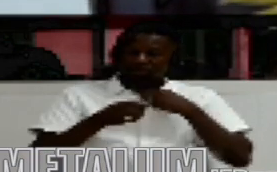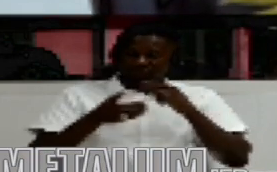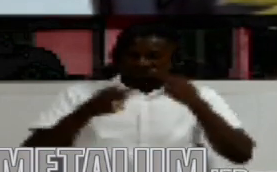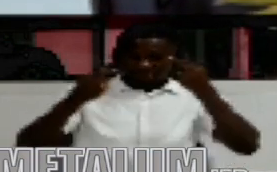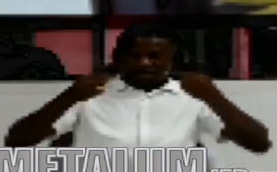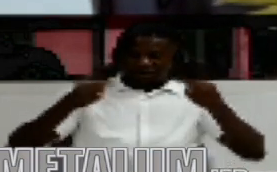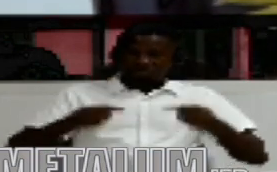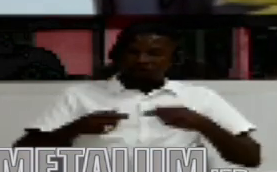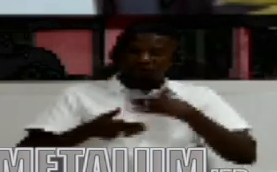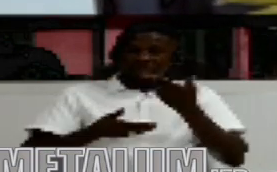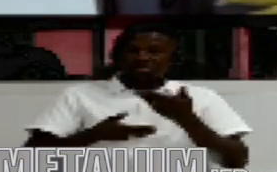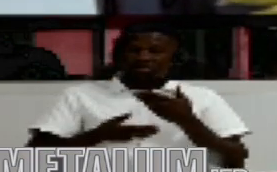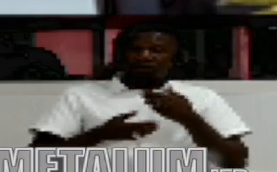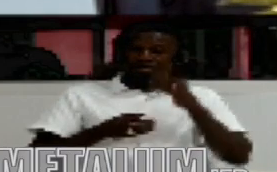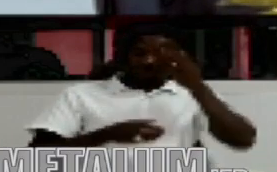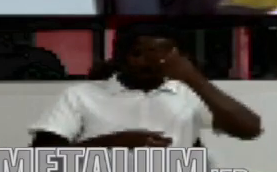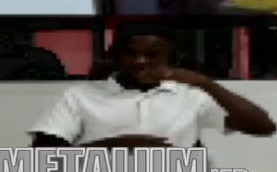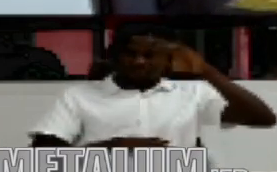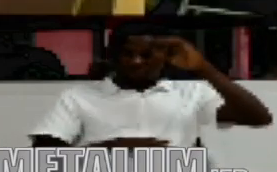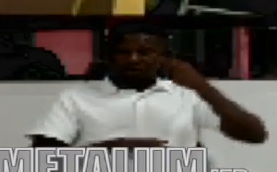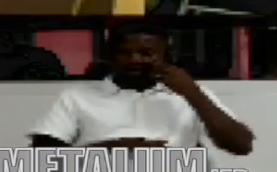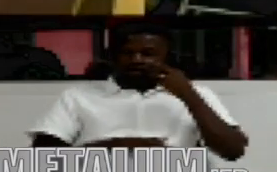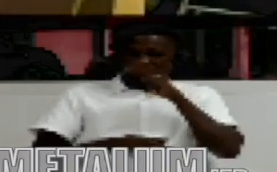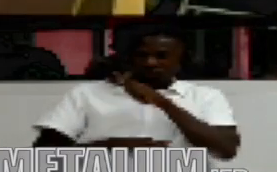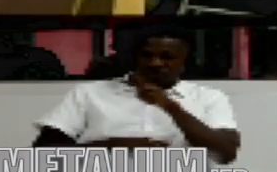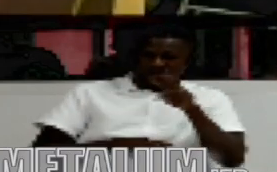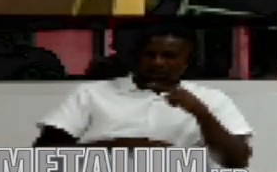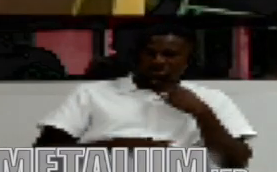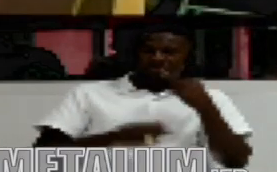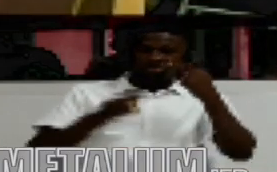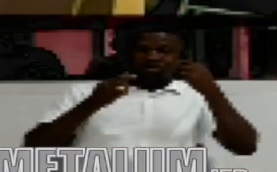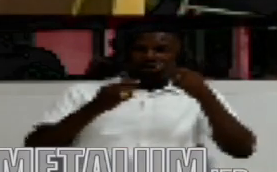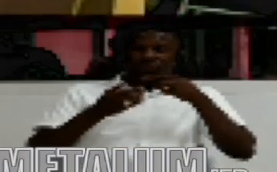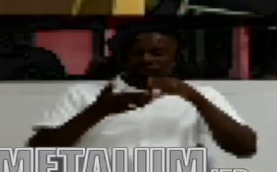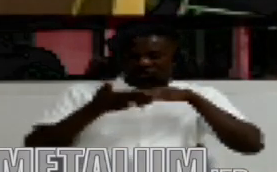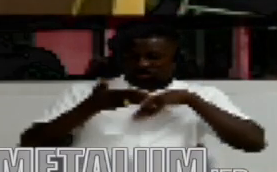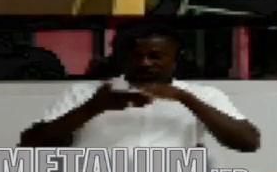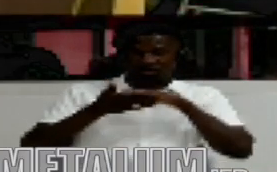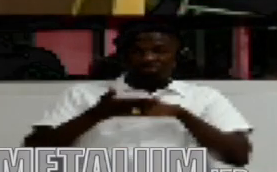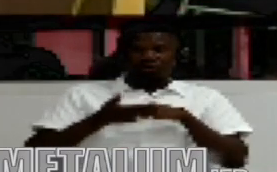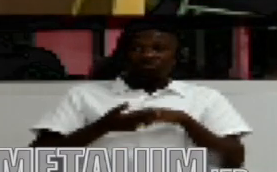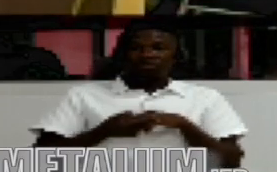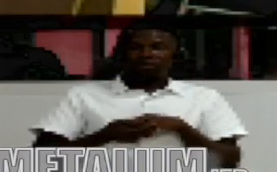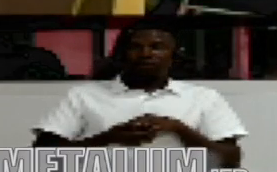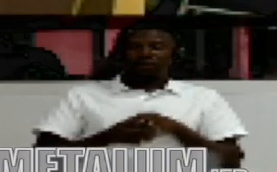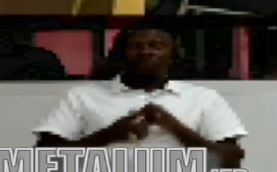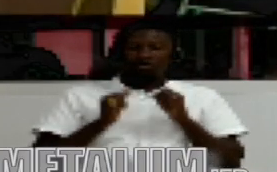at the documents? No, we would like to continue with the testimony.